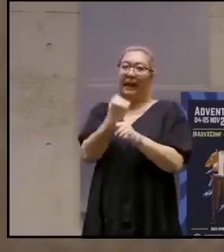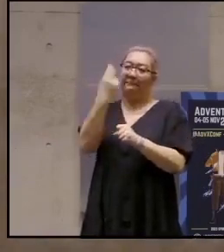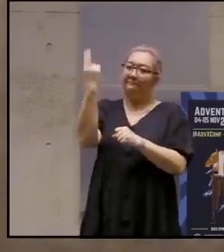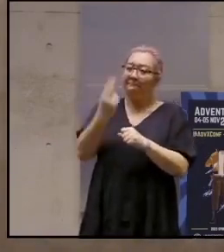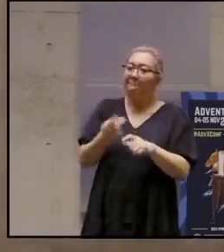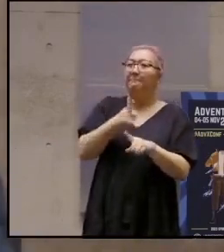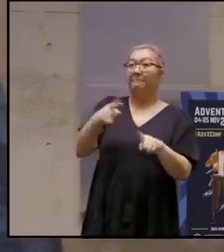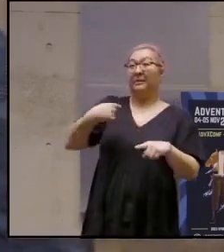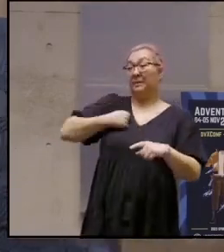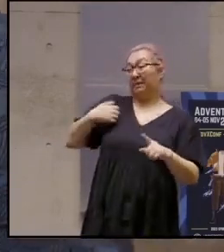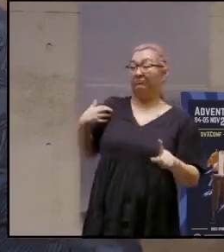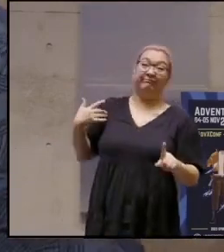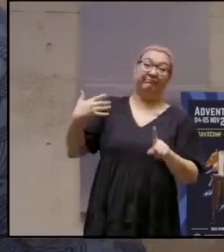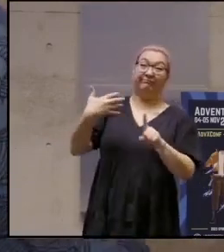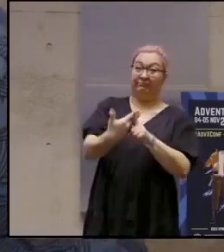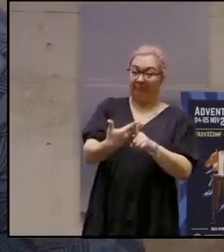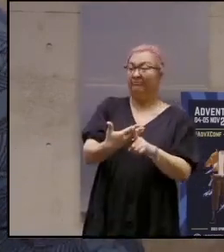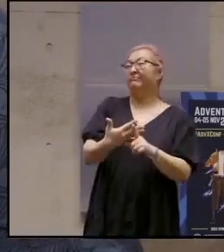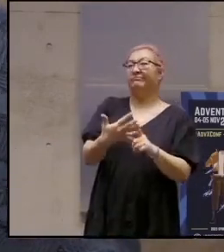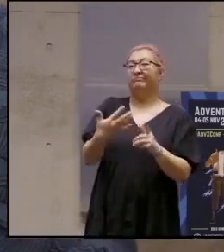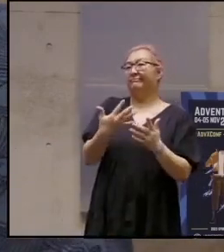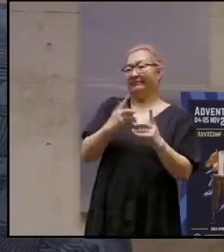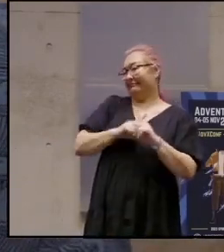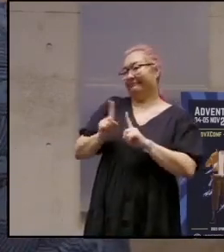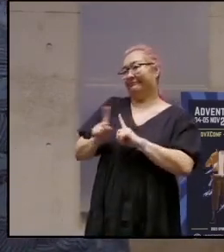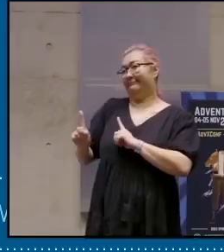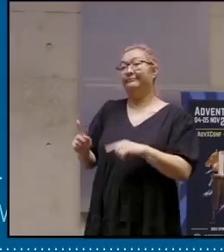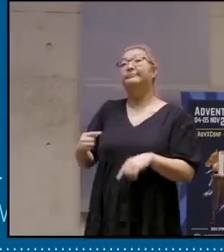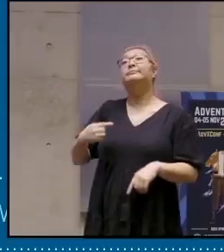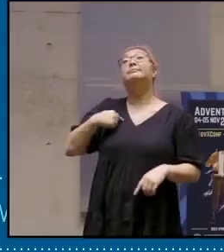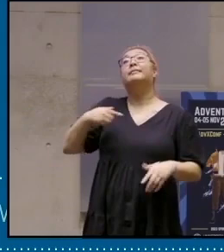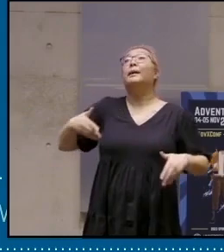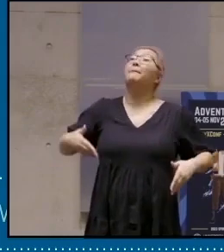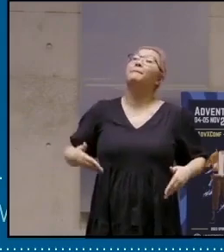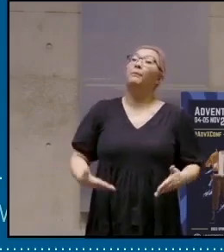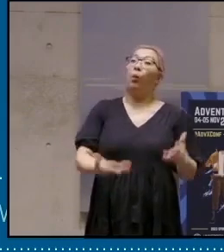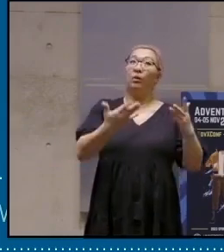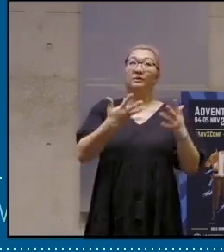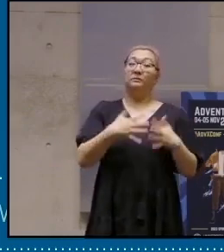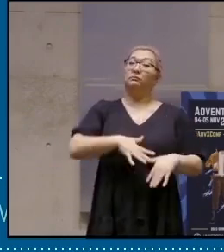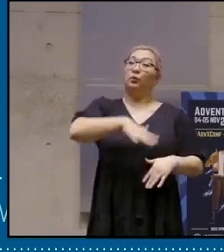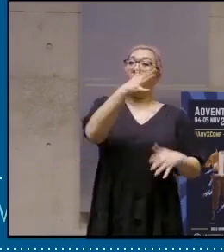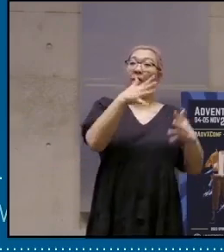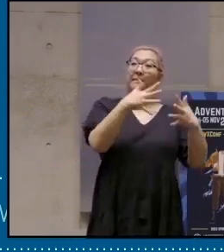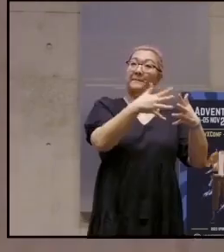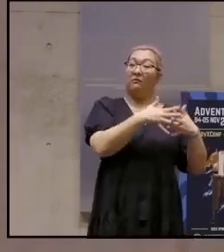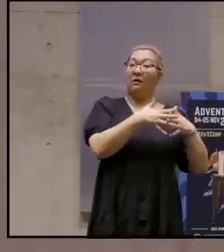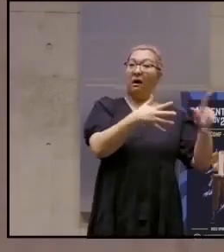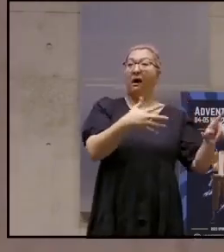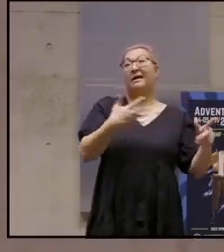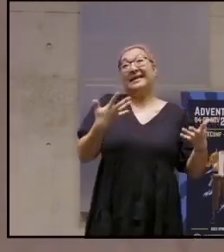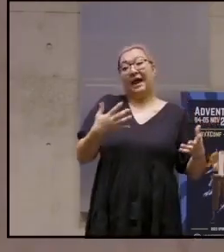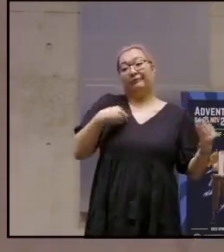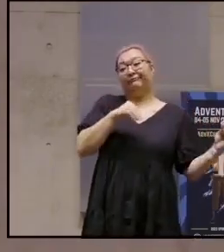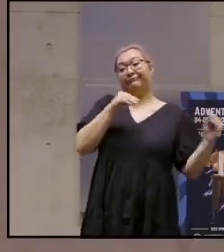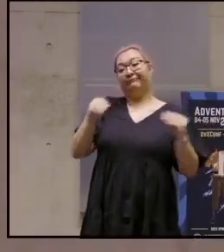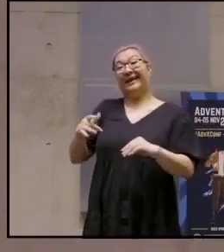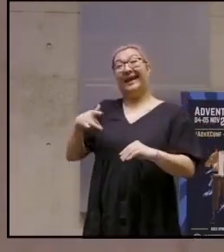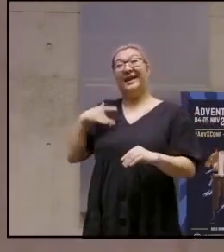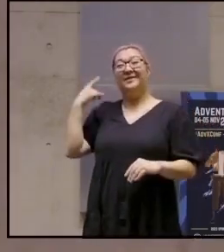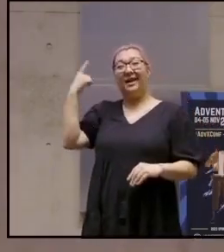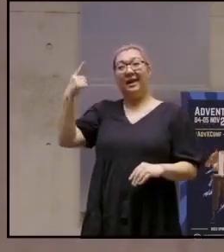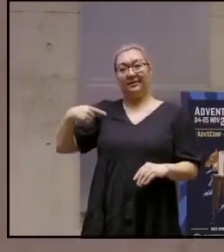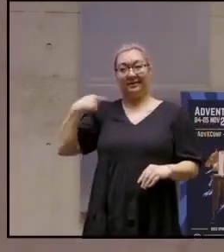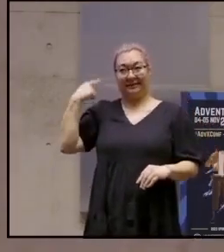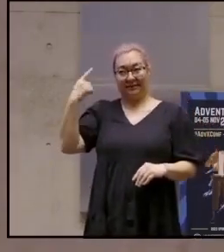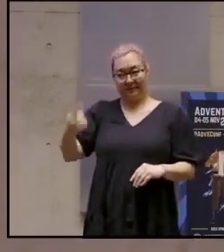view. I'm a millennial born in the Great Lakes region of North America, and I live now in North London. I have done for 7 years, and the very fact that I said I have done and